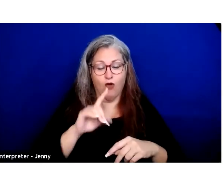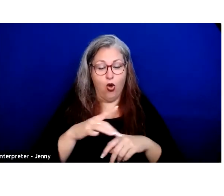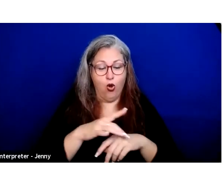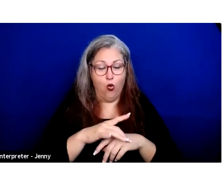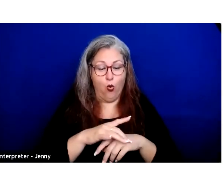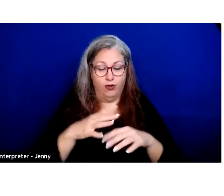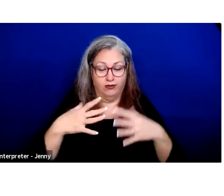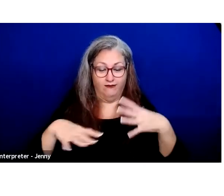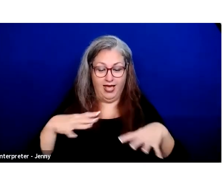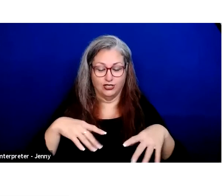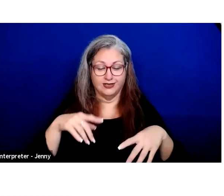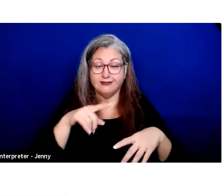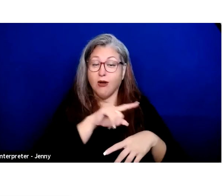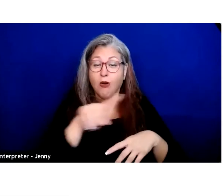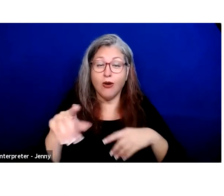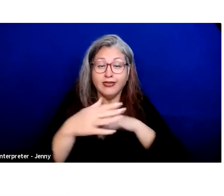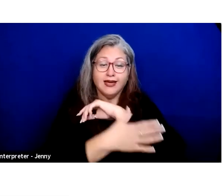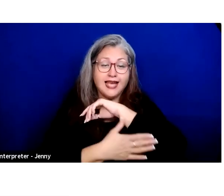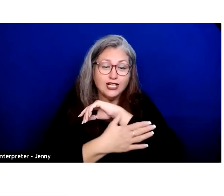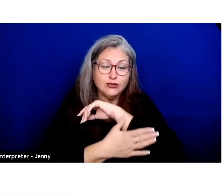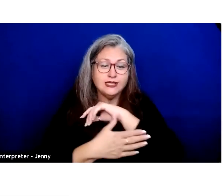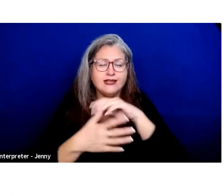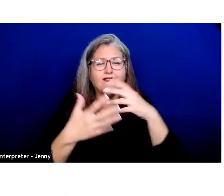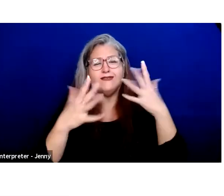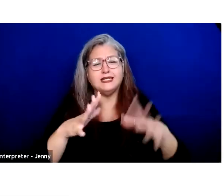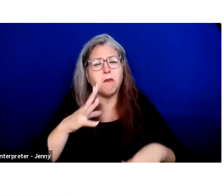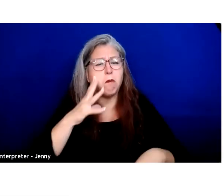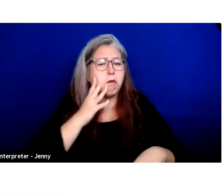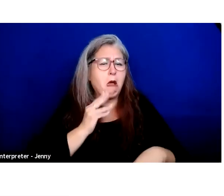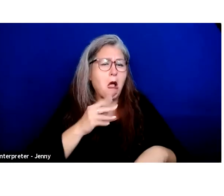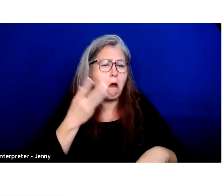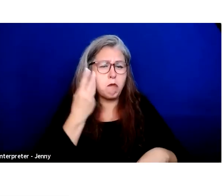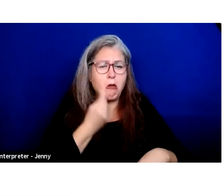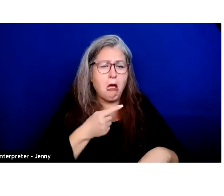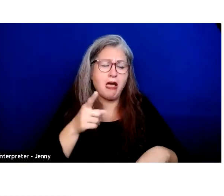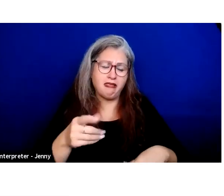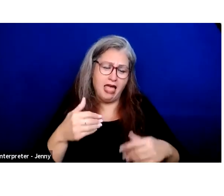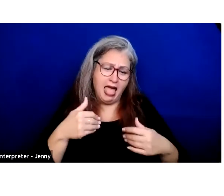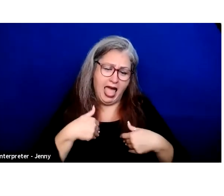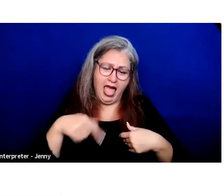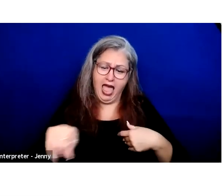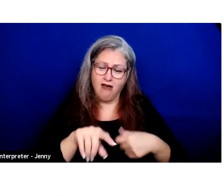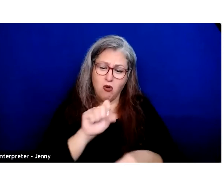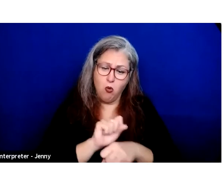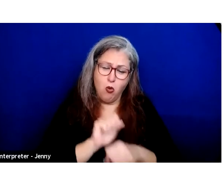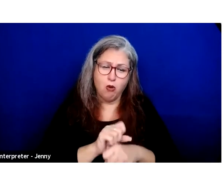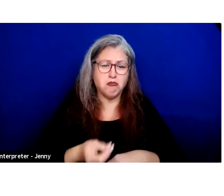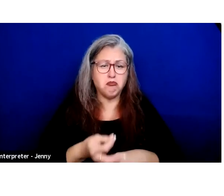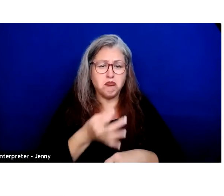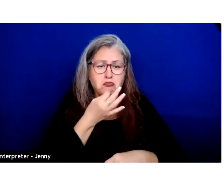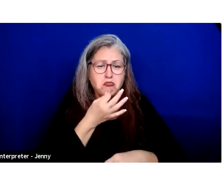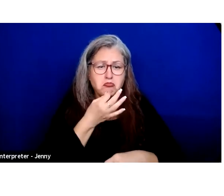fashion, these countries have had a lot of experience and have created a very experienced labor force